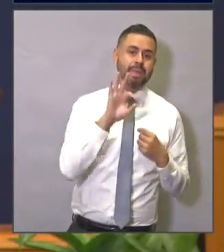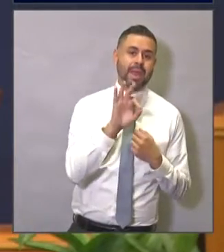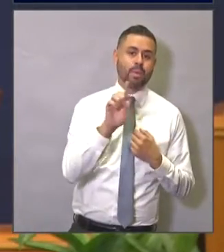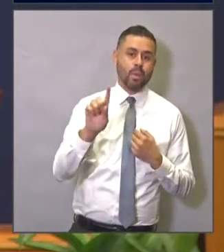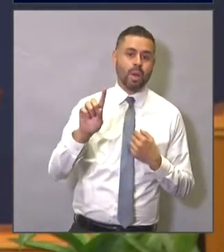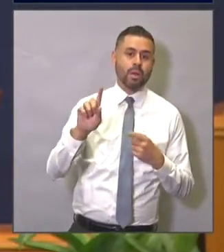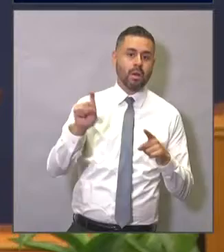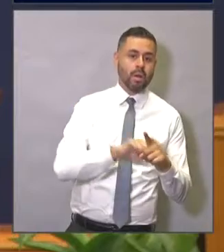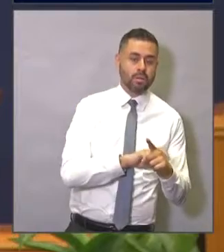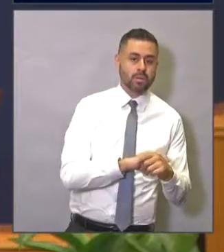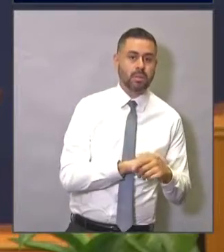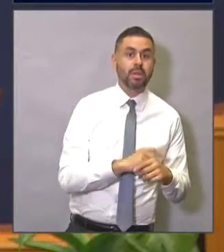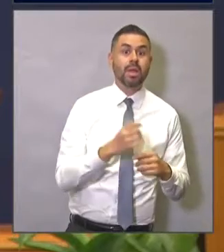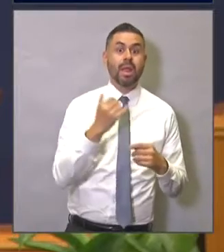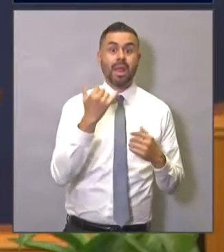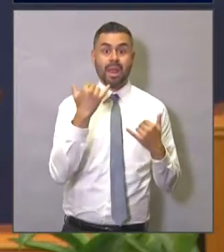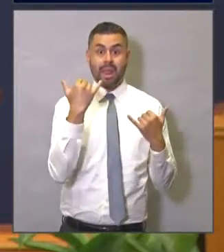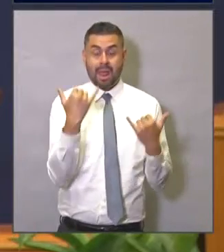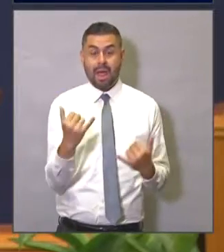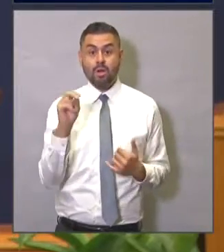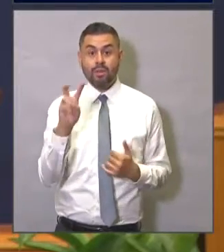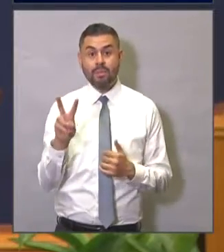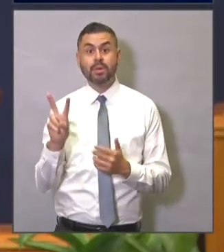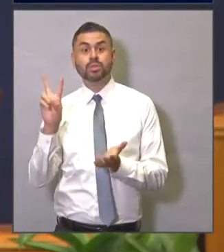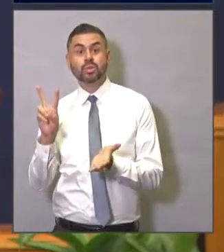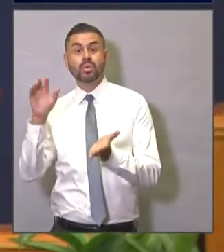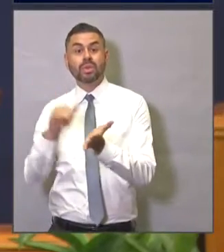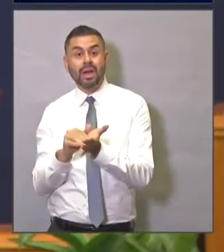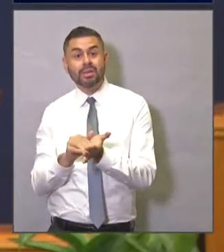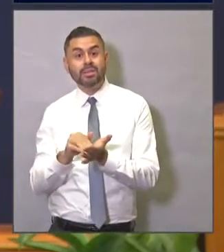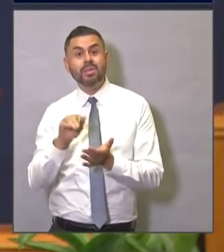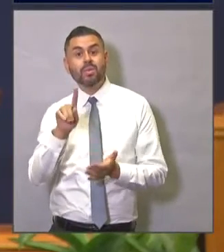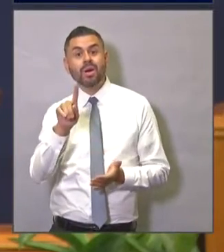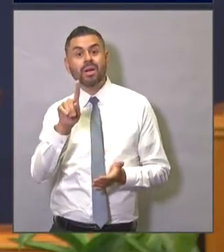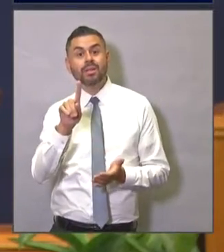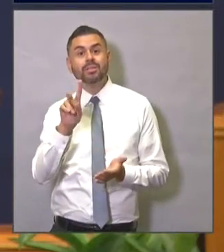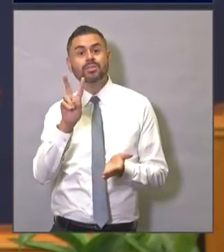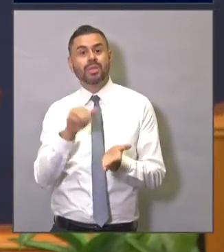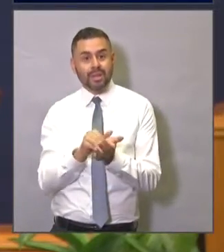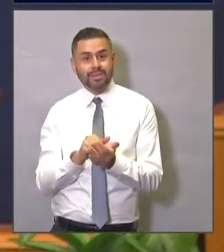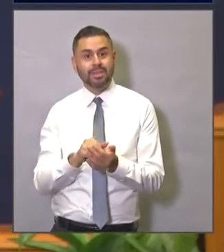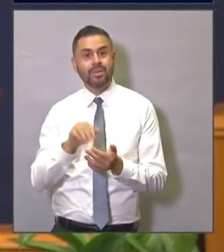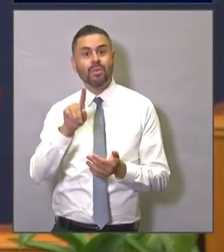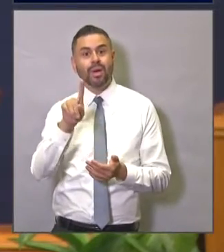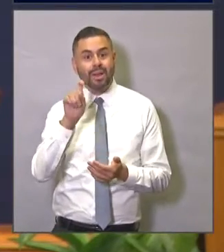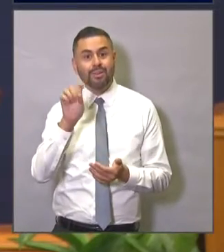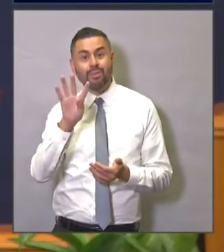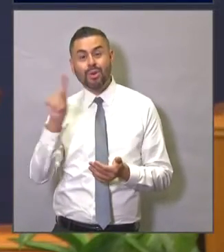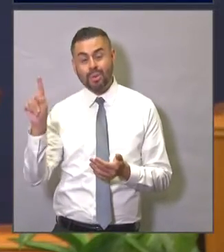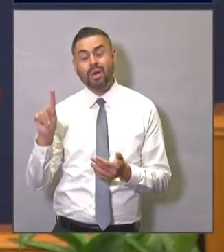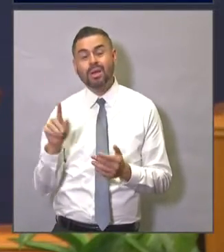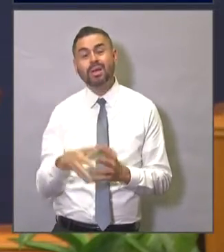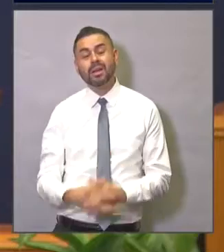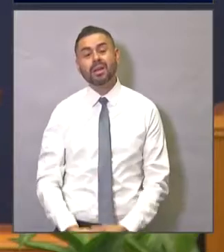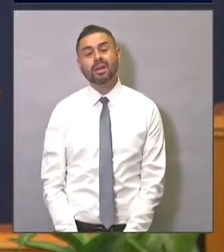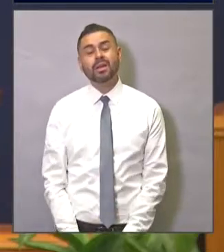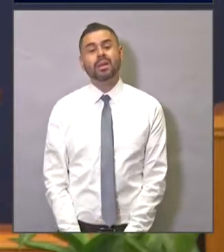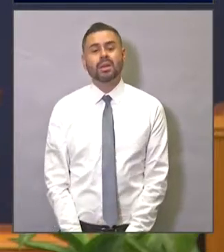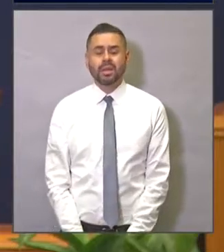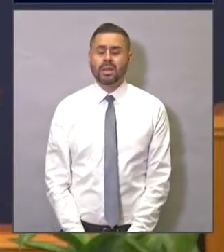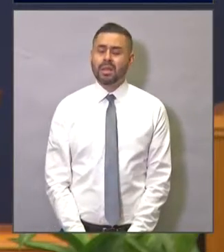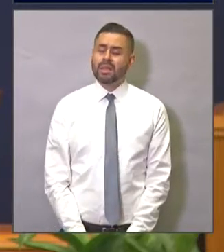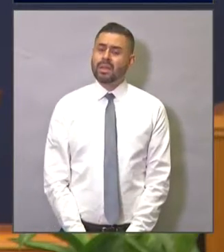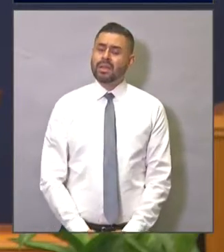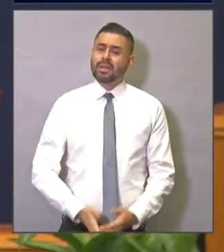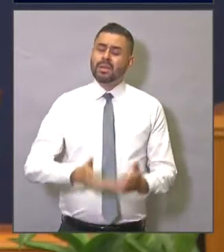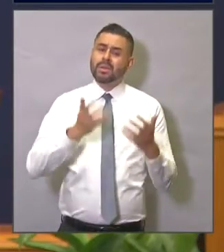December, that number had risen 40% to 2,141 in those same hospitals. These numbers